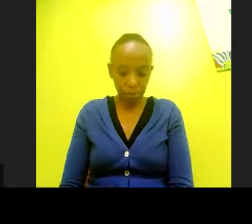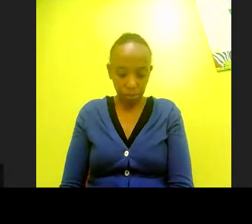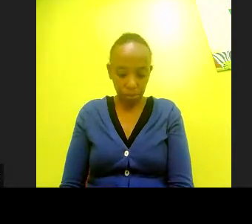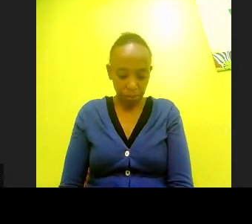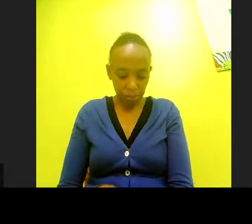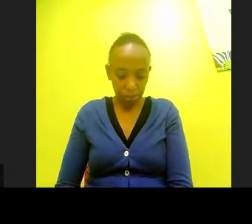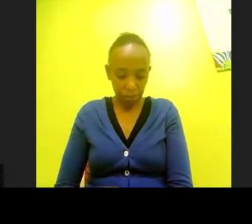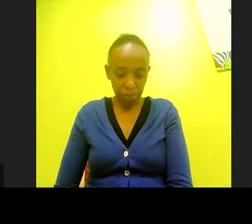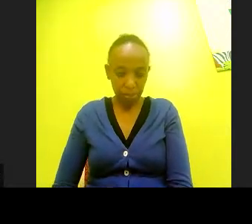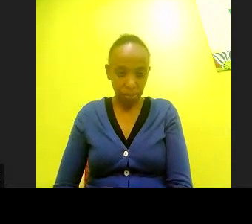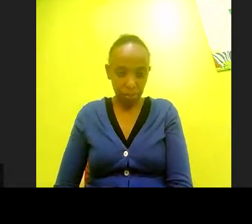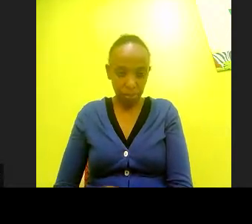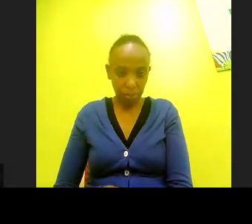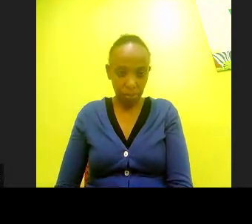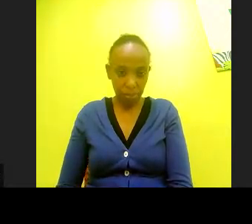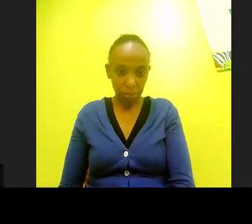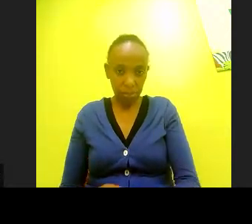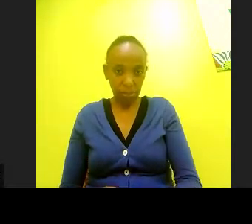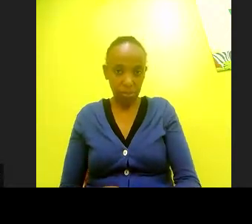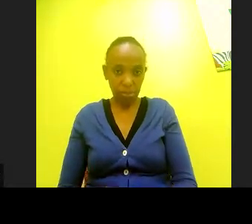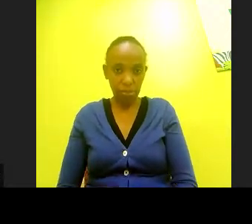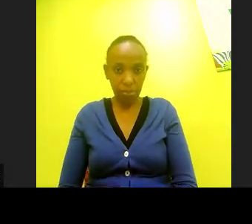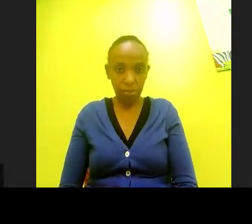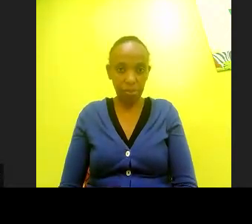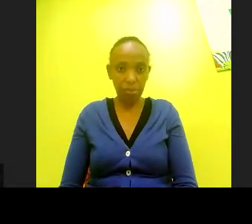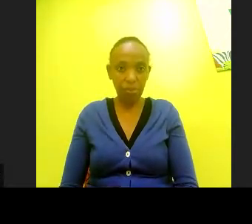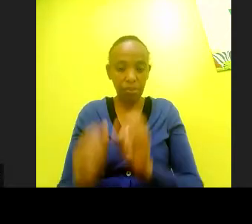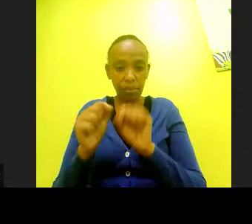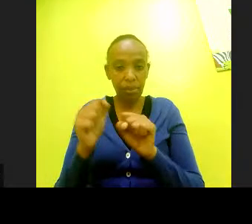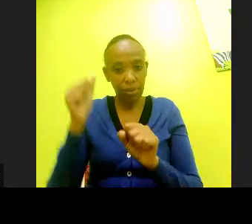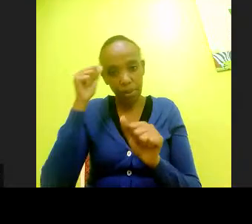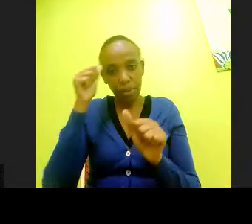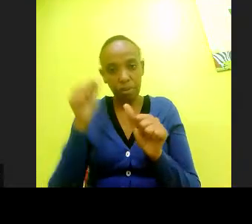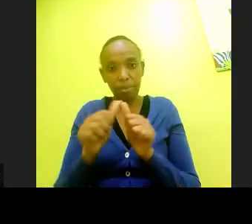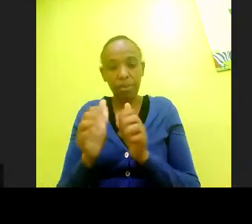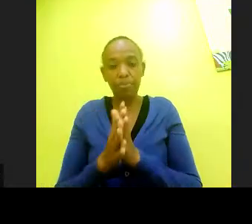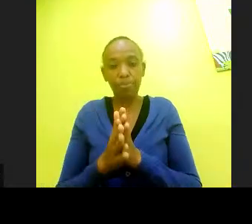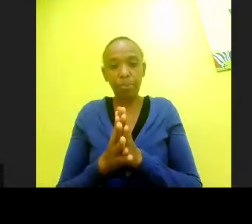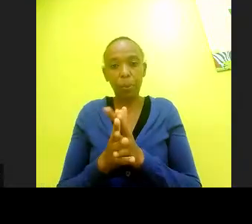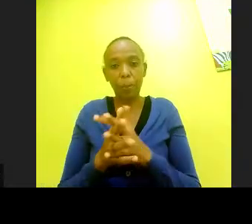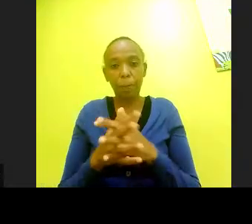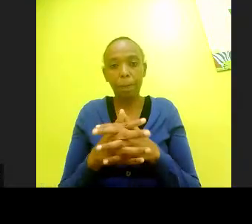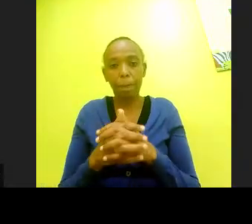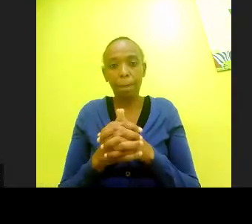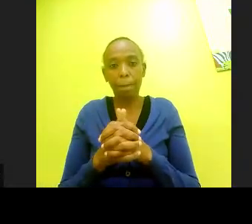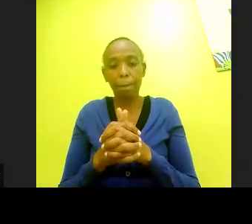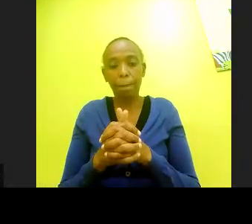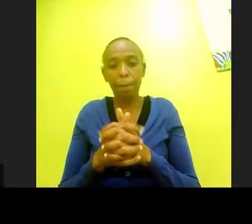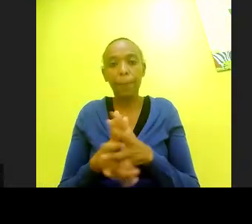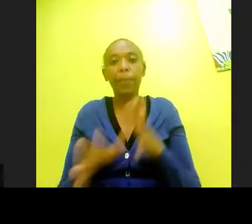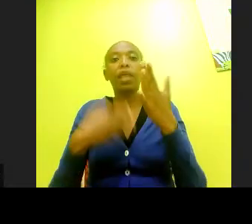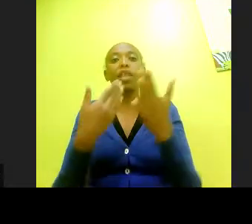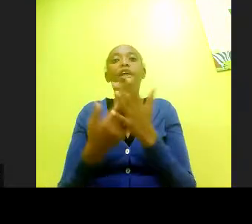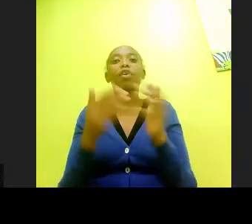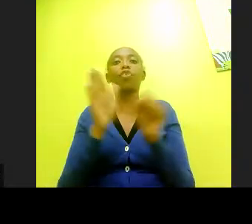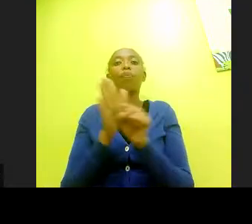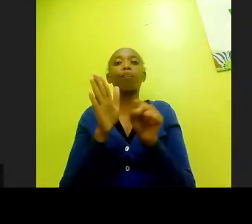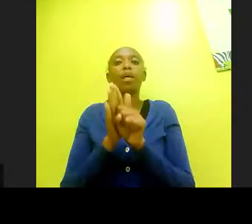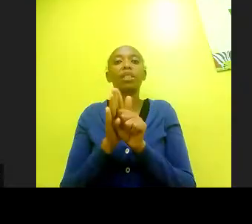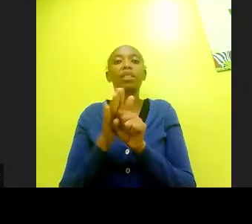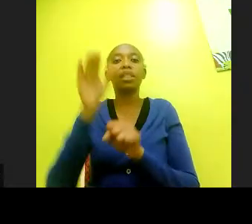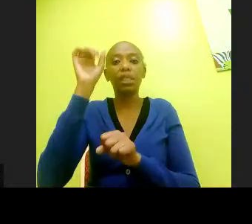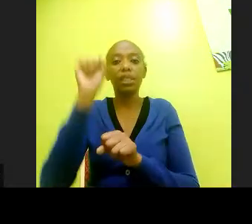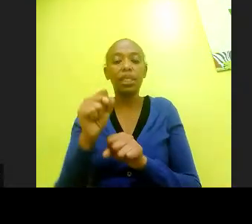Yes, hi, Nicole, it's Memory. I can come in. Yes. Yeah, thank you so much. So yes, the